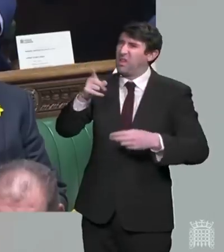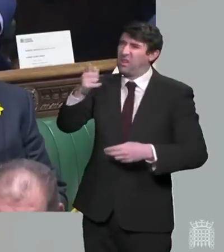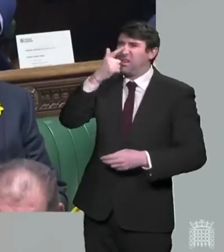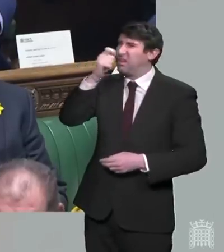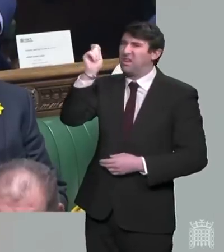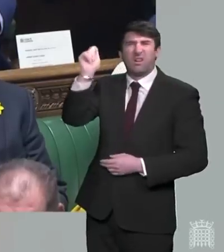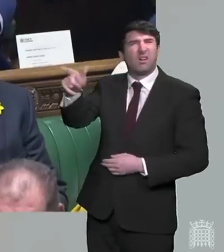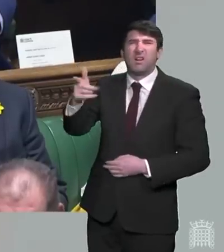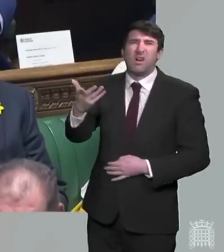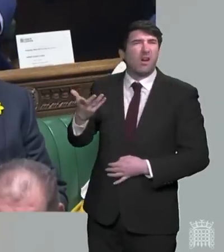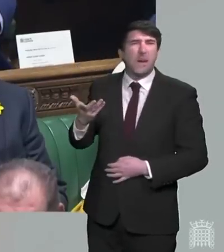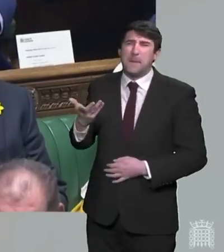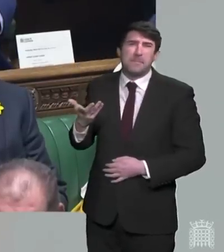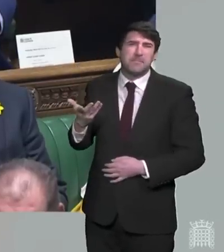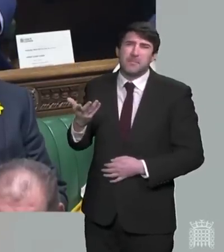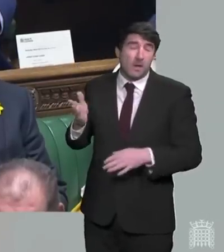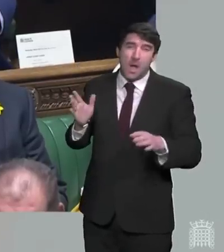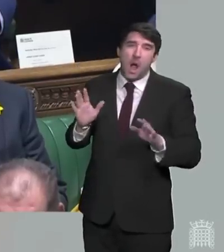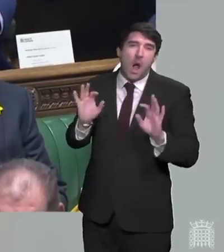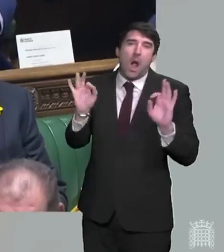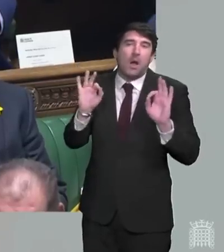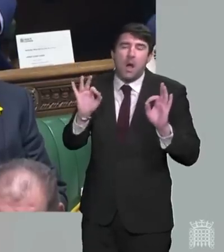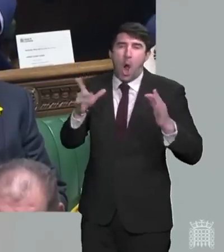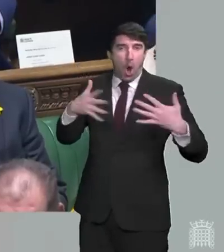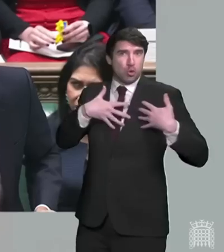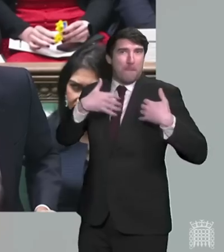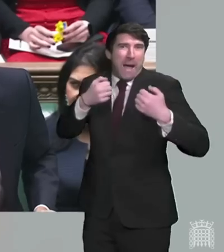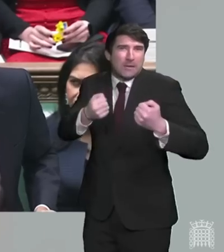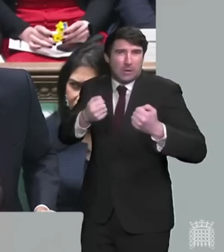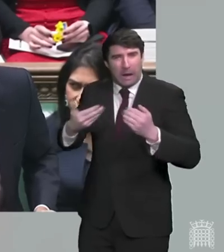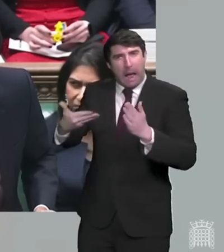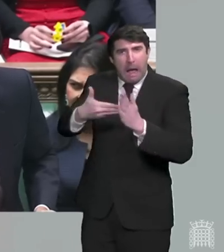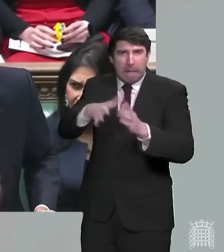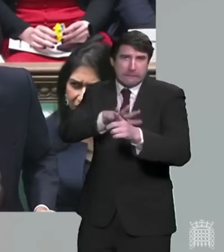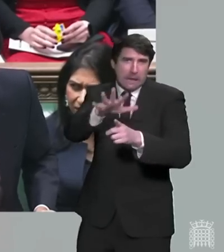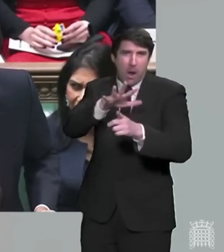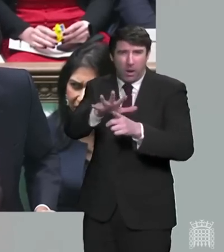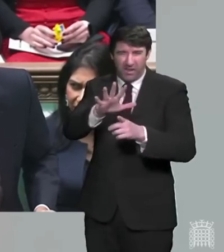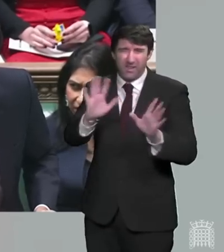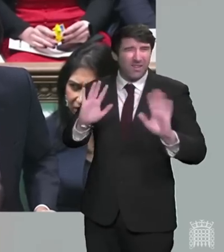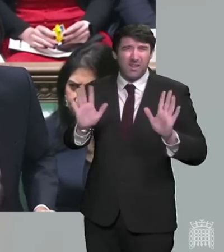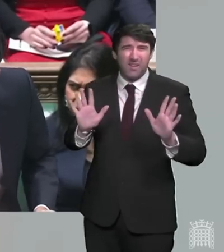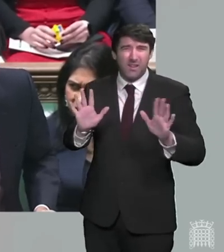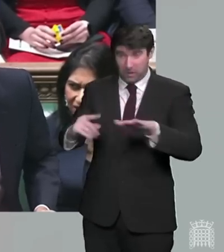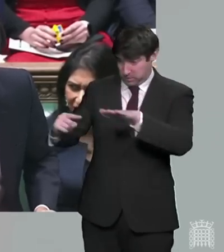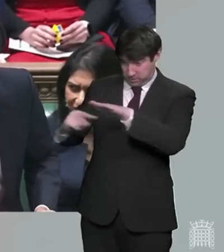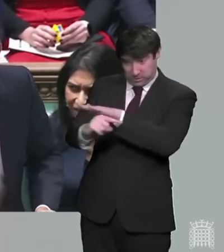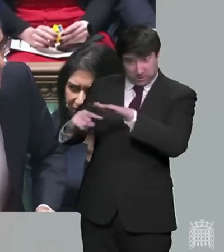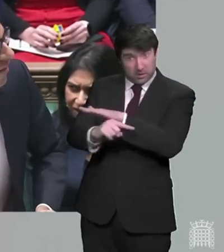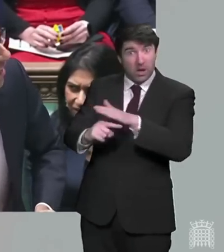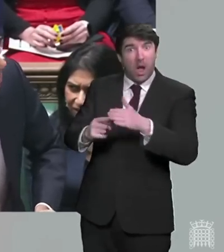there is absolutely nothing compassionate about tolerating illegal migration when people are